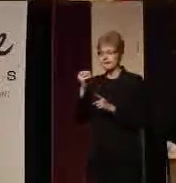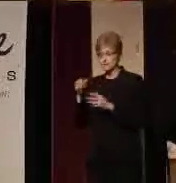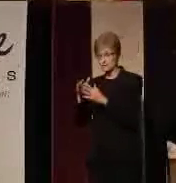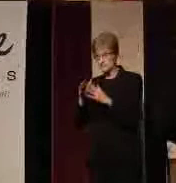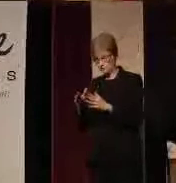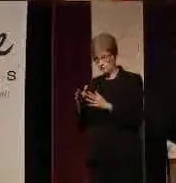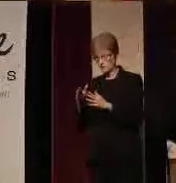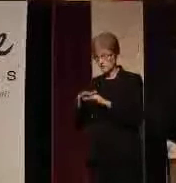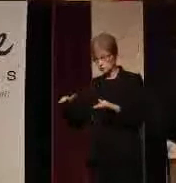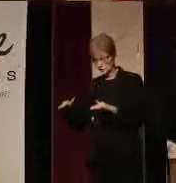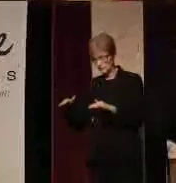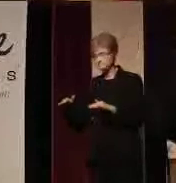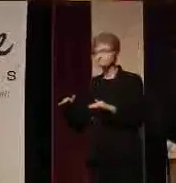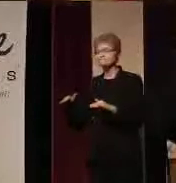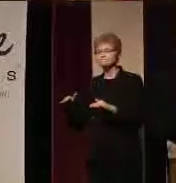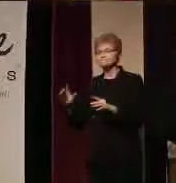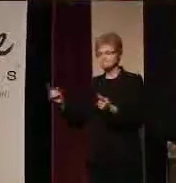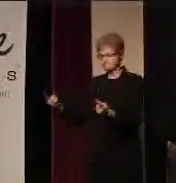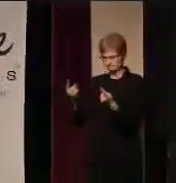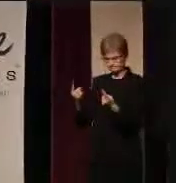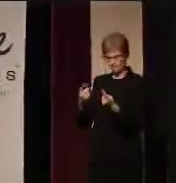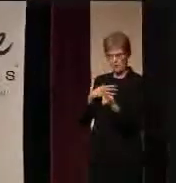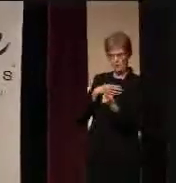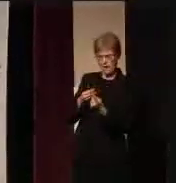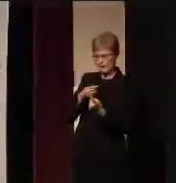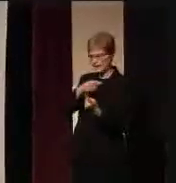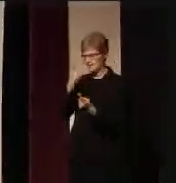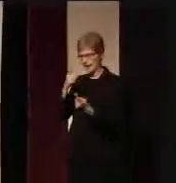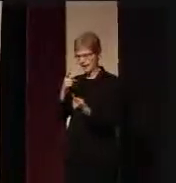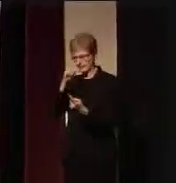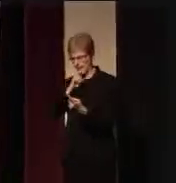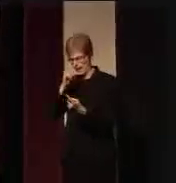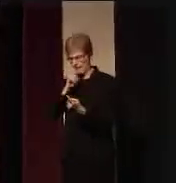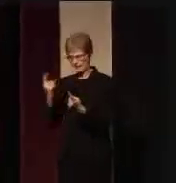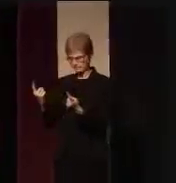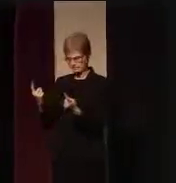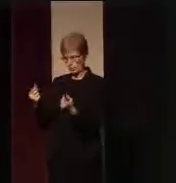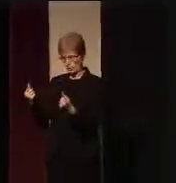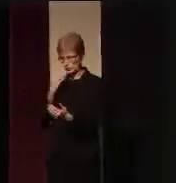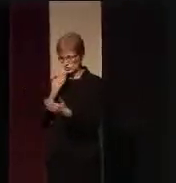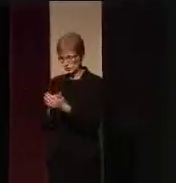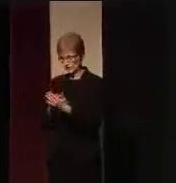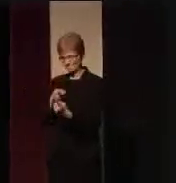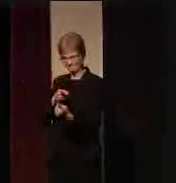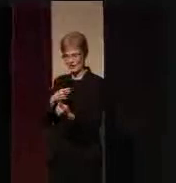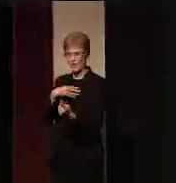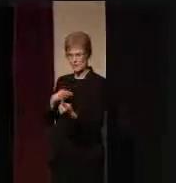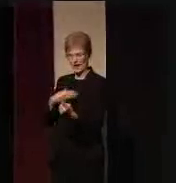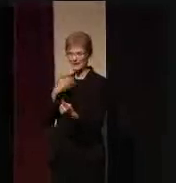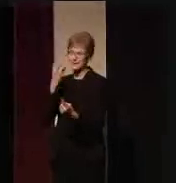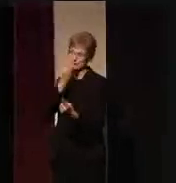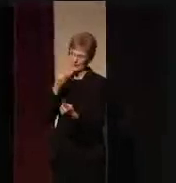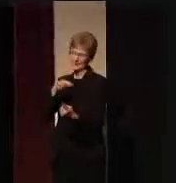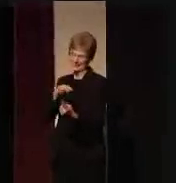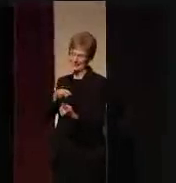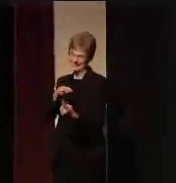shown a black doll, and they were asked, which is the good doll? And they would point to the white doll. Which is the pretty doll? They would point to the white doll. Which